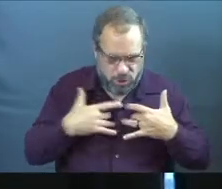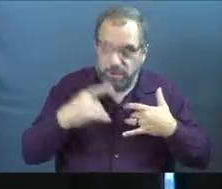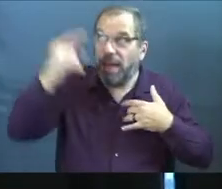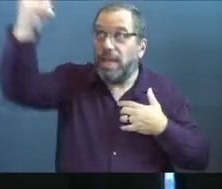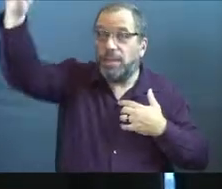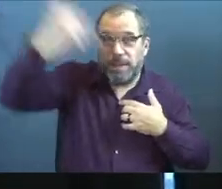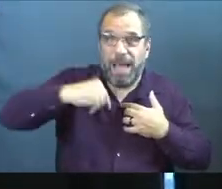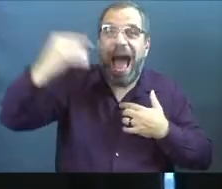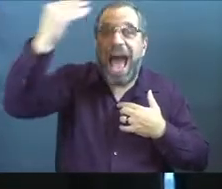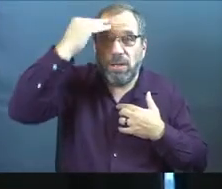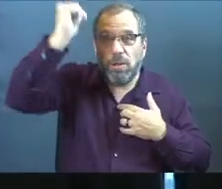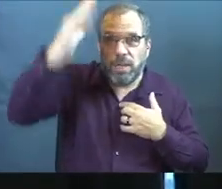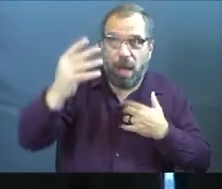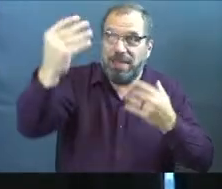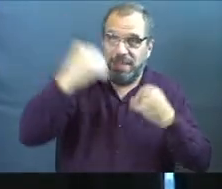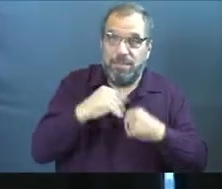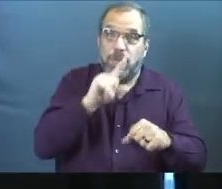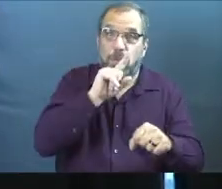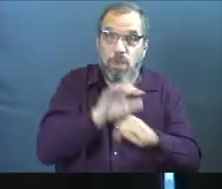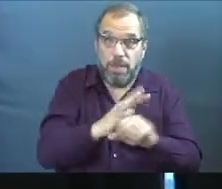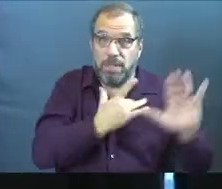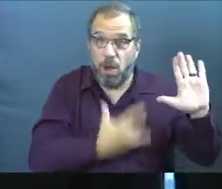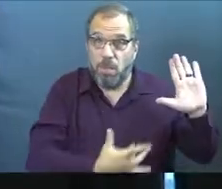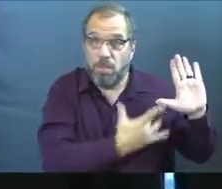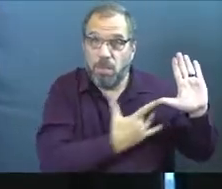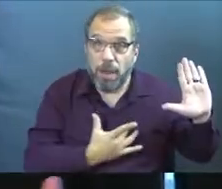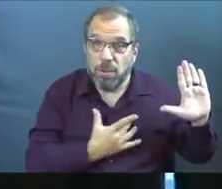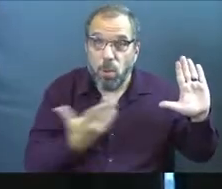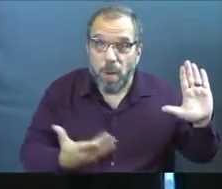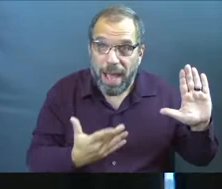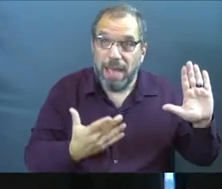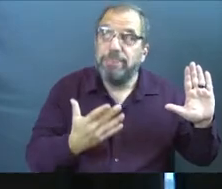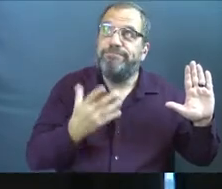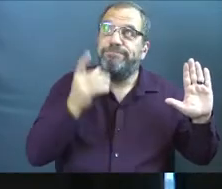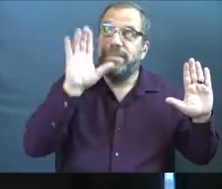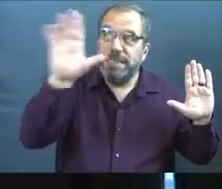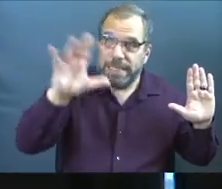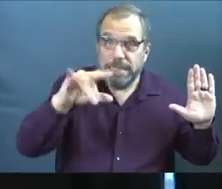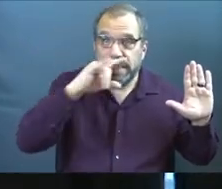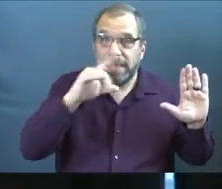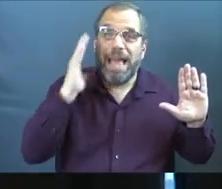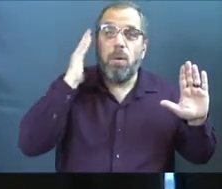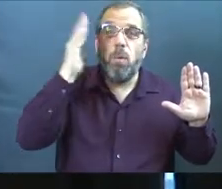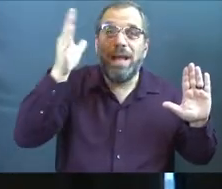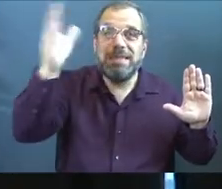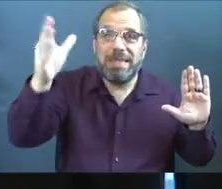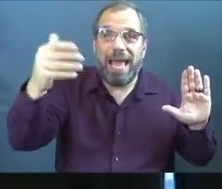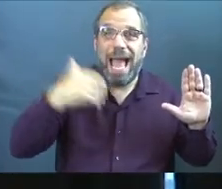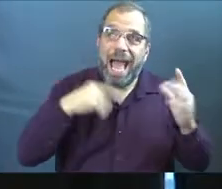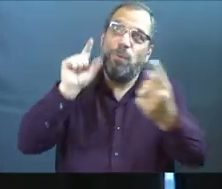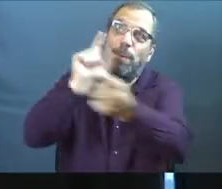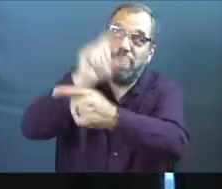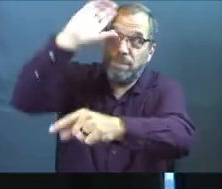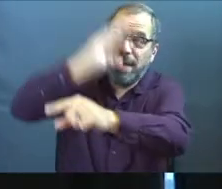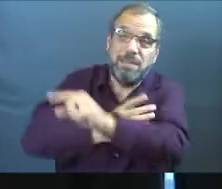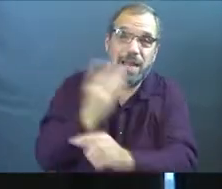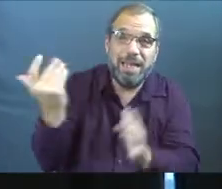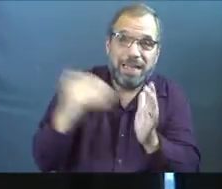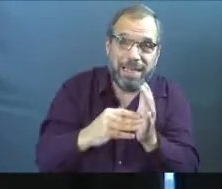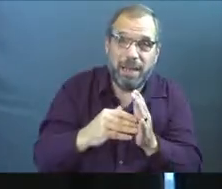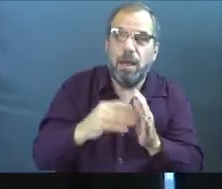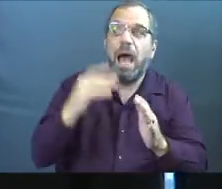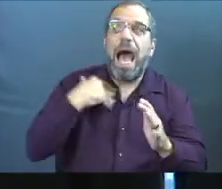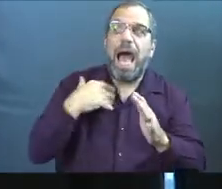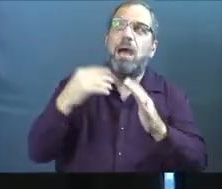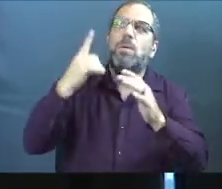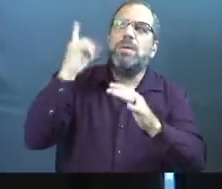coming back to me because I know that God has given me a promise as his person, as his child, that one day I'll go see my son again. One day